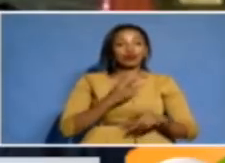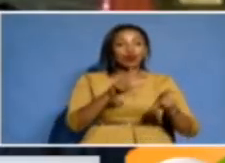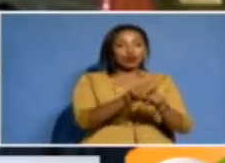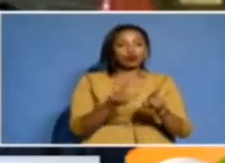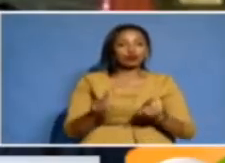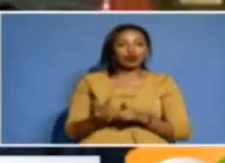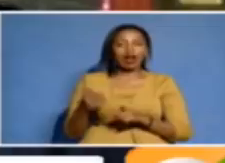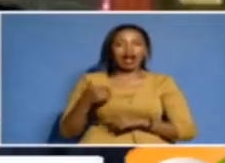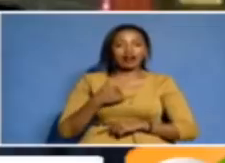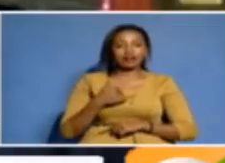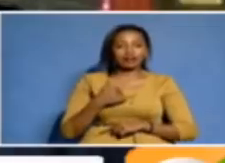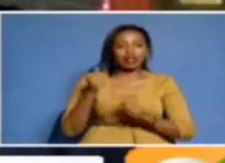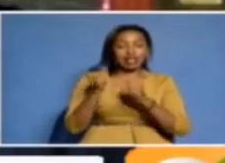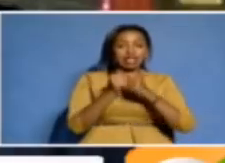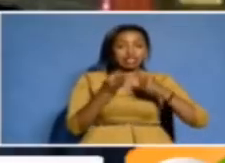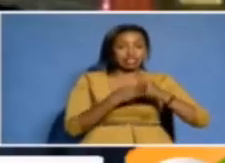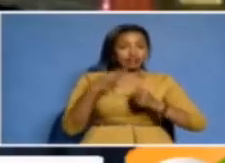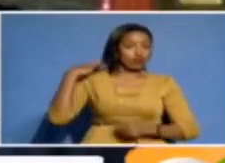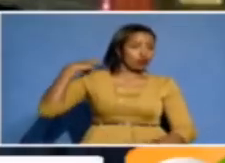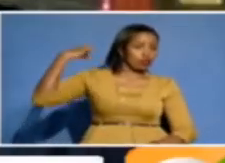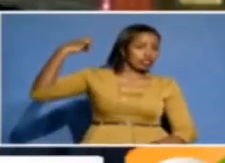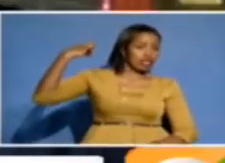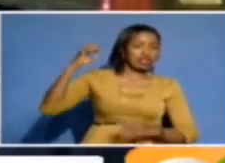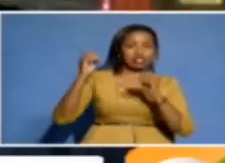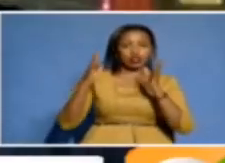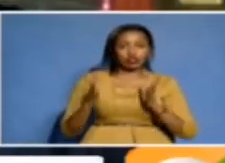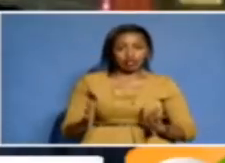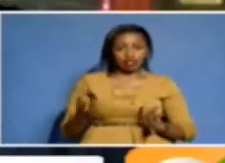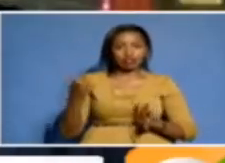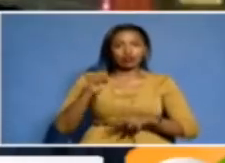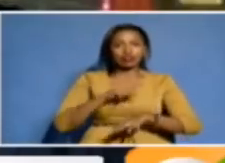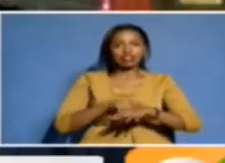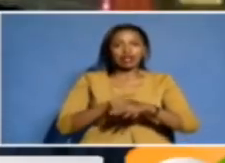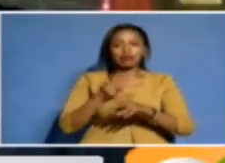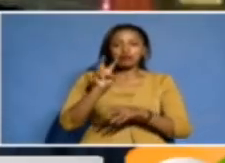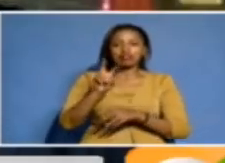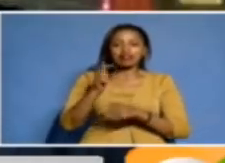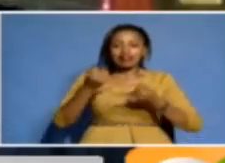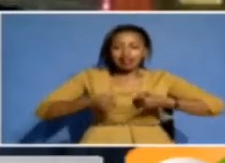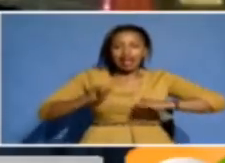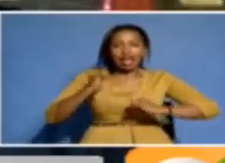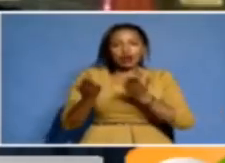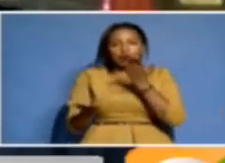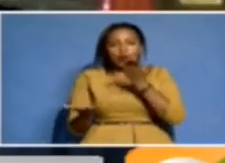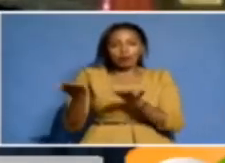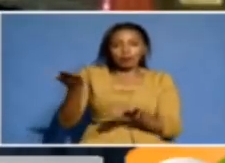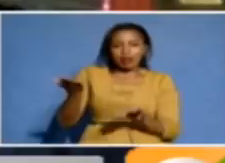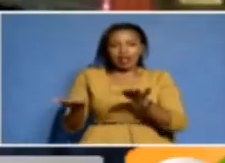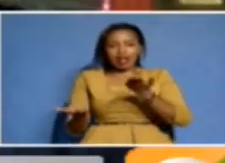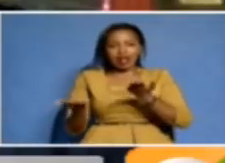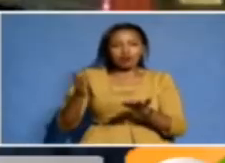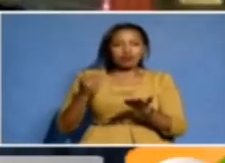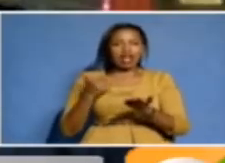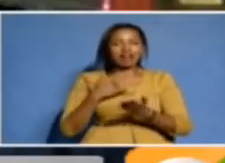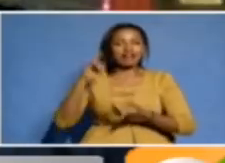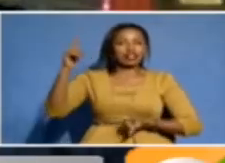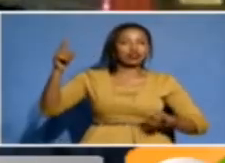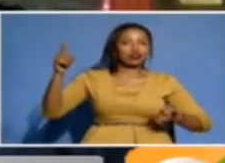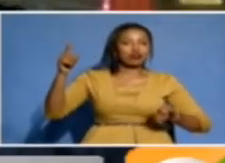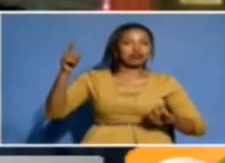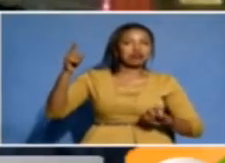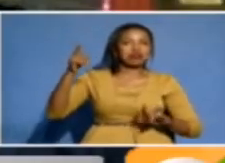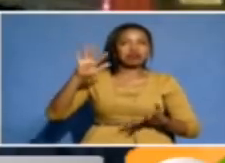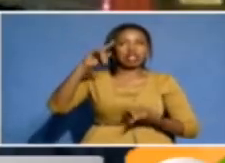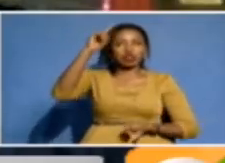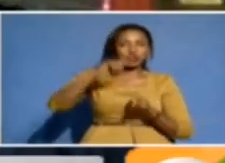have 18 volunteer teachers. So when you look at the ratio, we have a shortage of